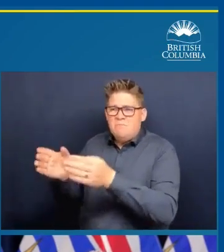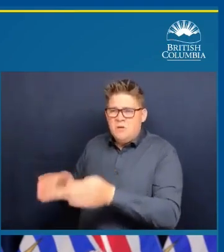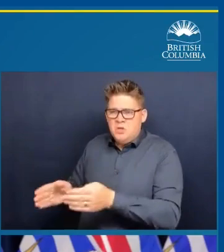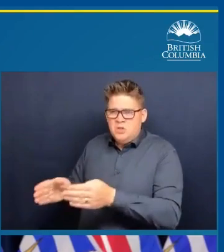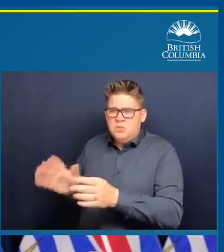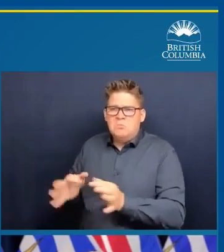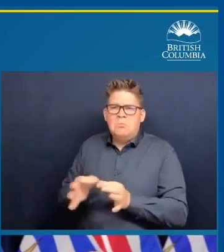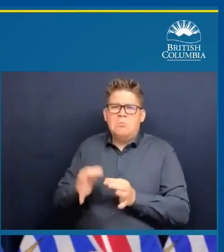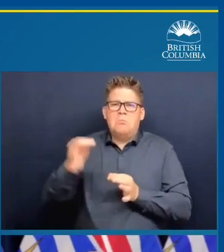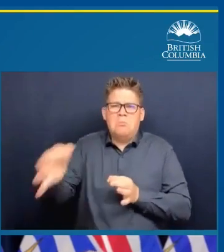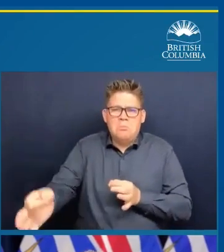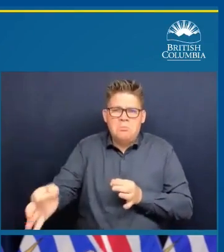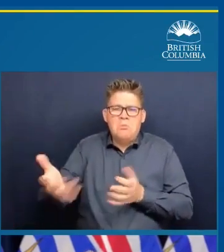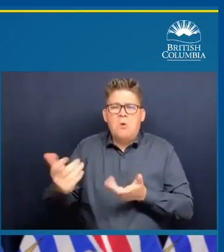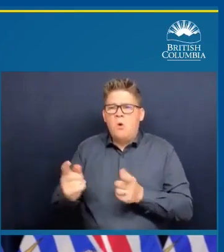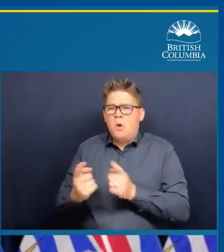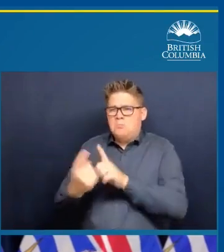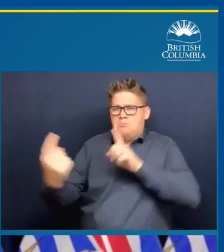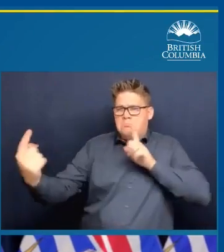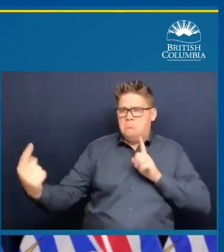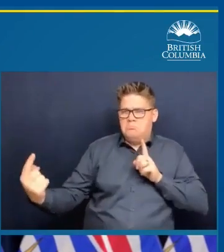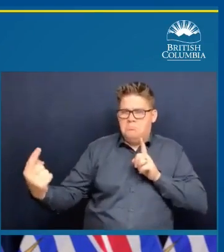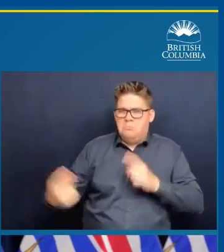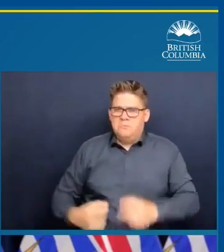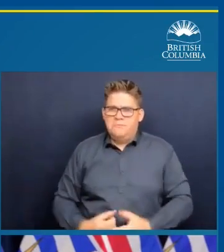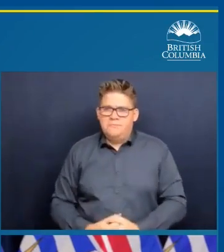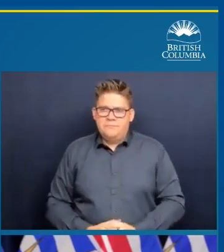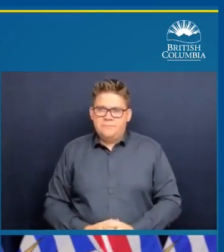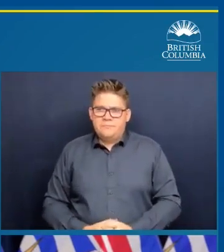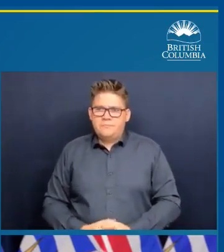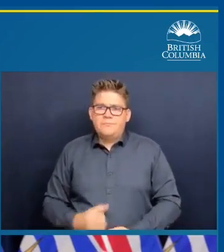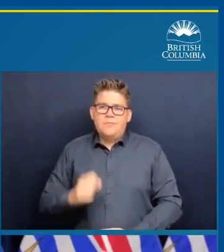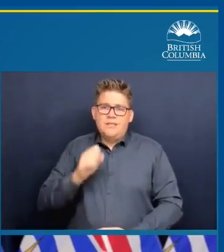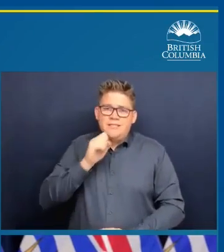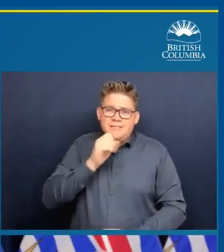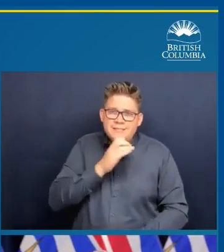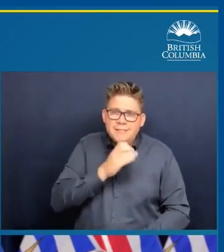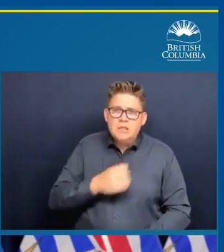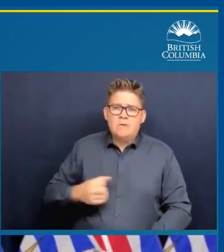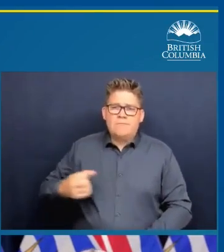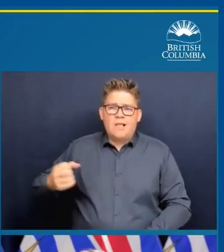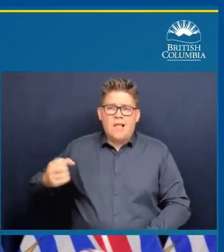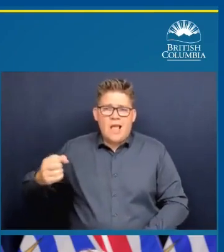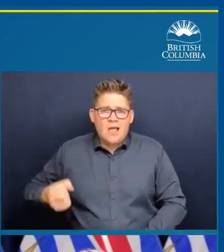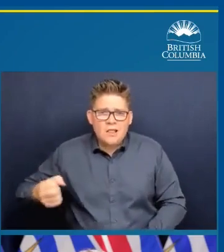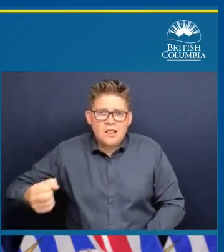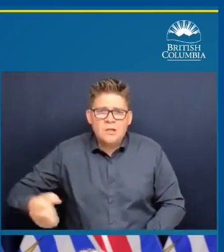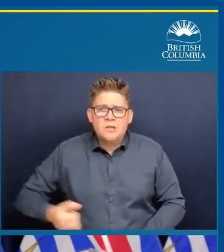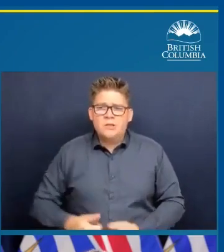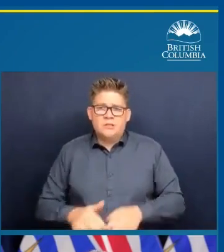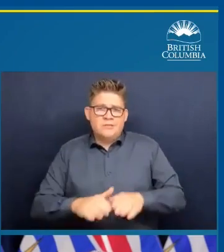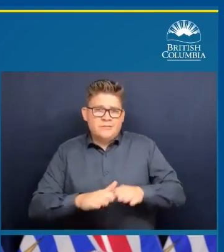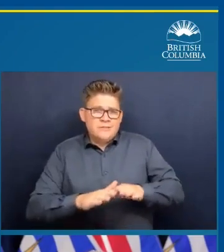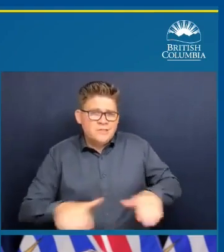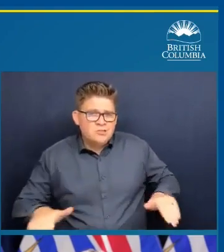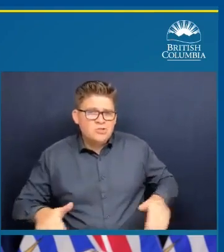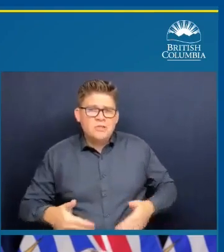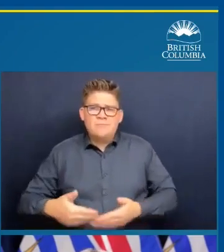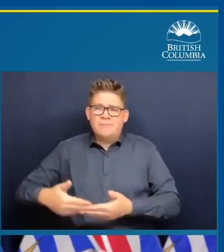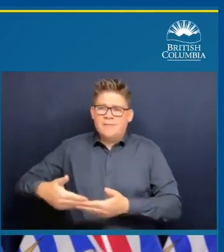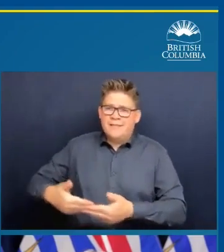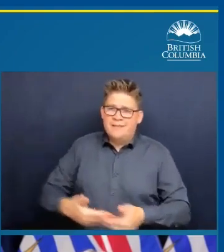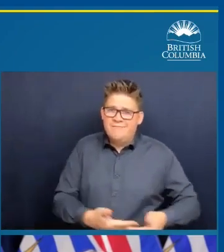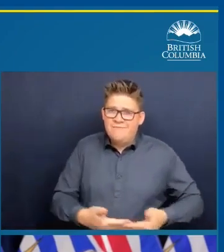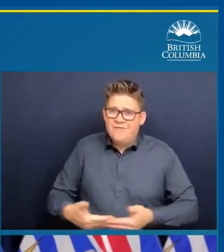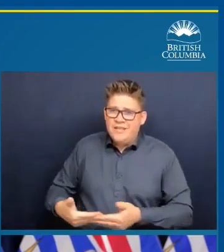sicker with these viruses, so seniors, elders, infants in particular, and young children, and those who are immune compromised. If